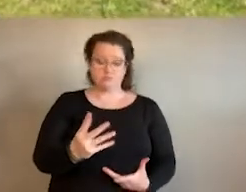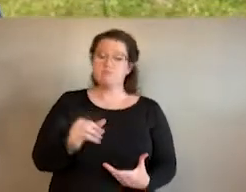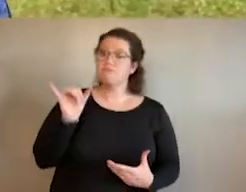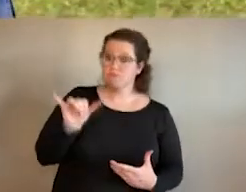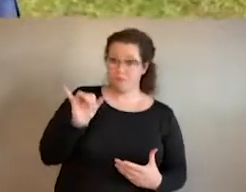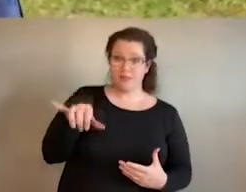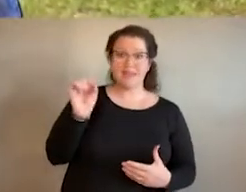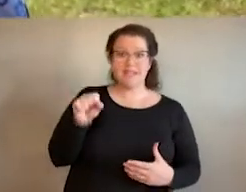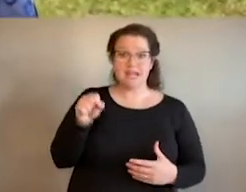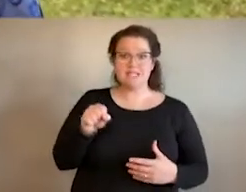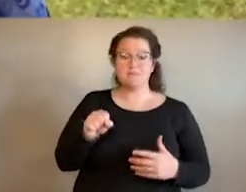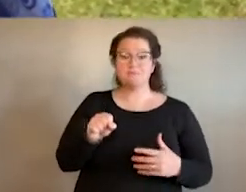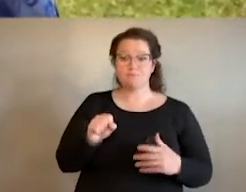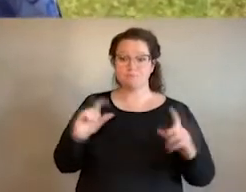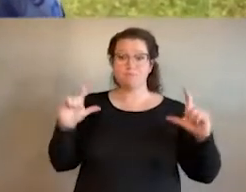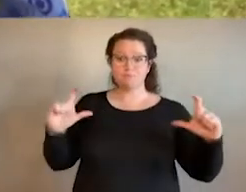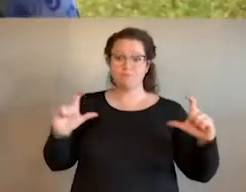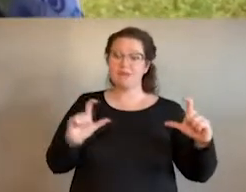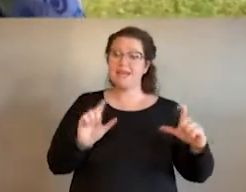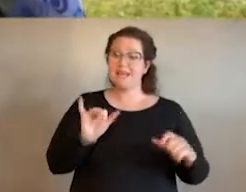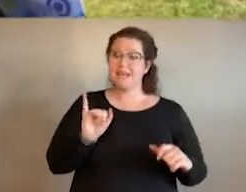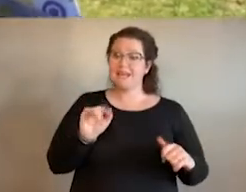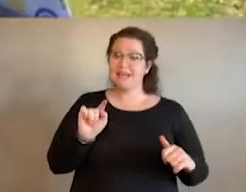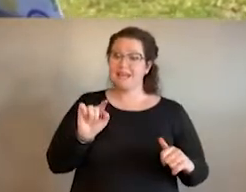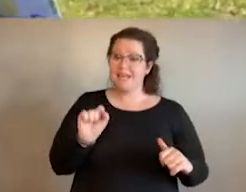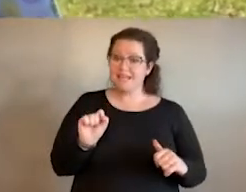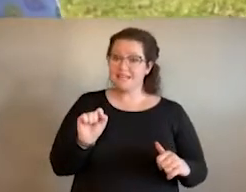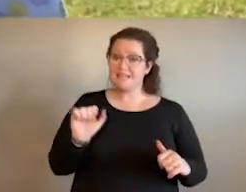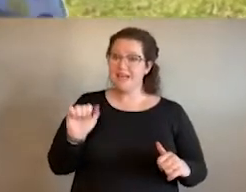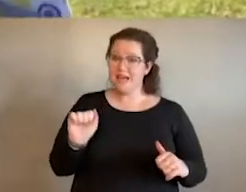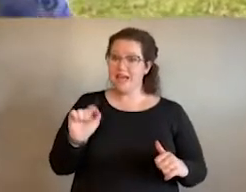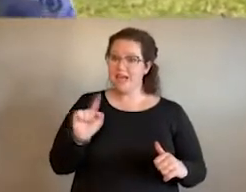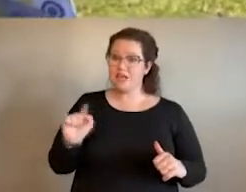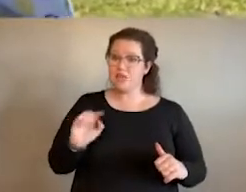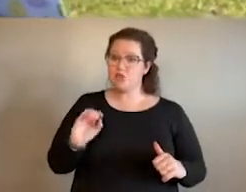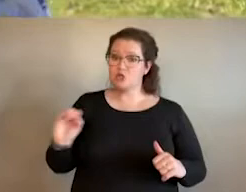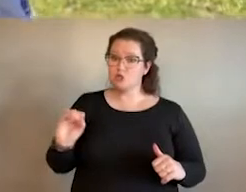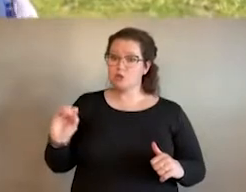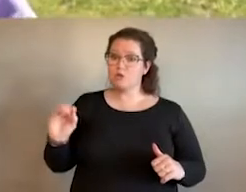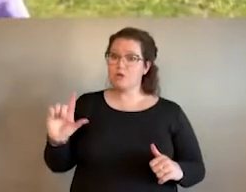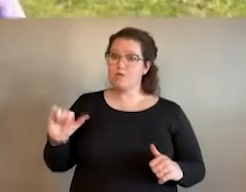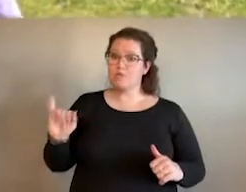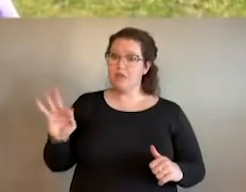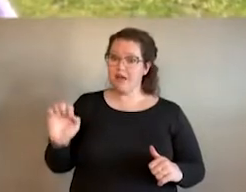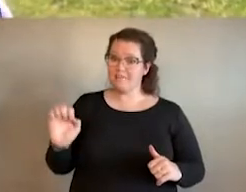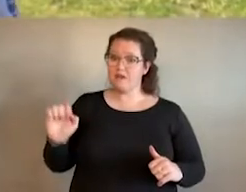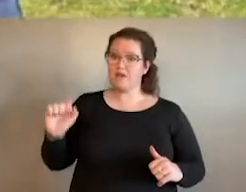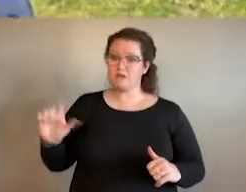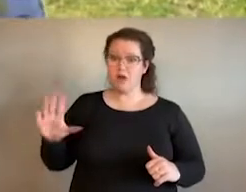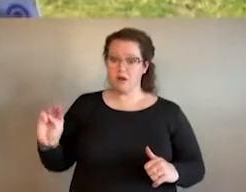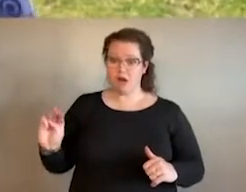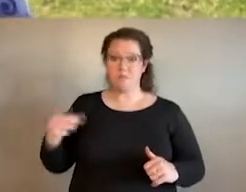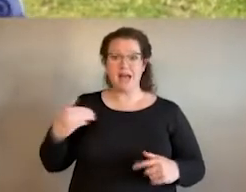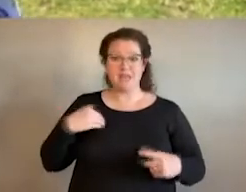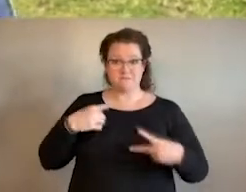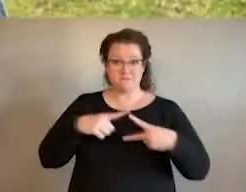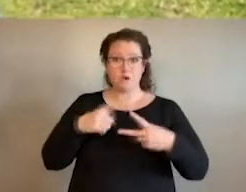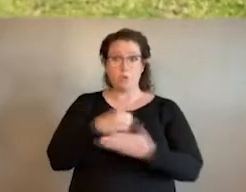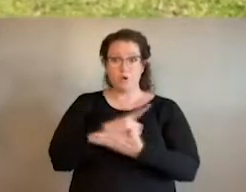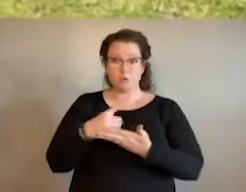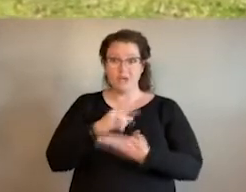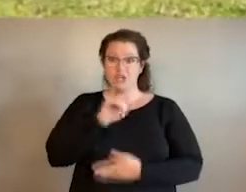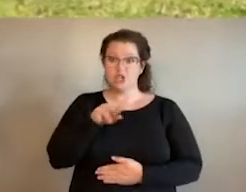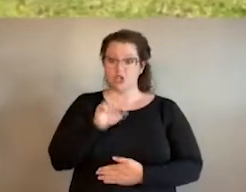zoo camp. Go to itsazoolife.com. We have a week in June, a week in July, and I have an overnight week in